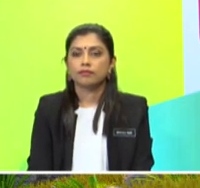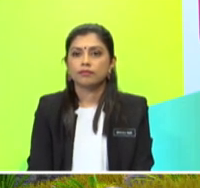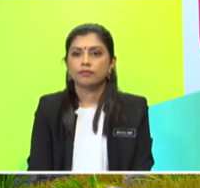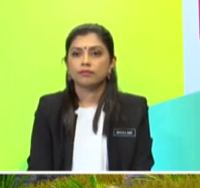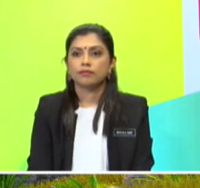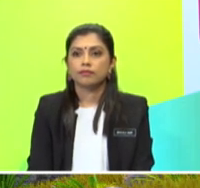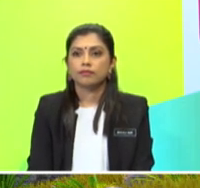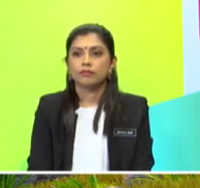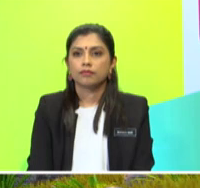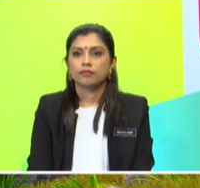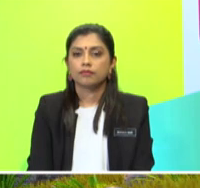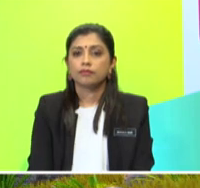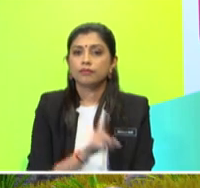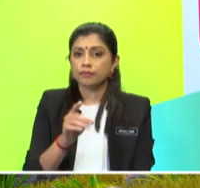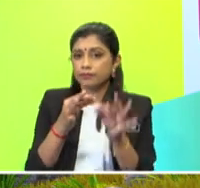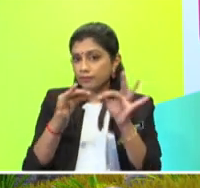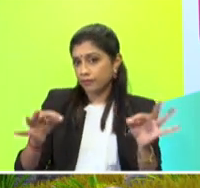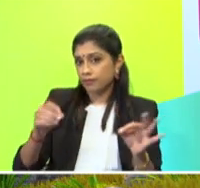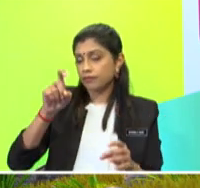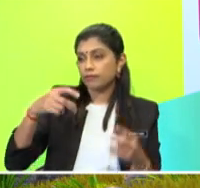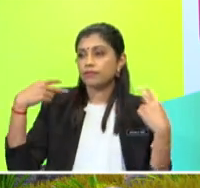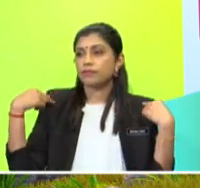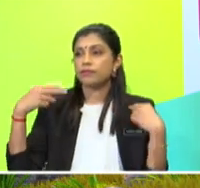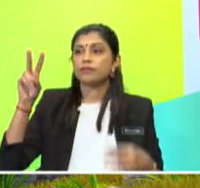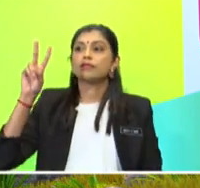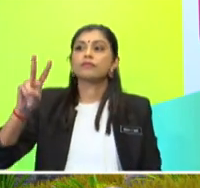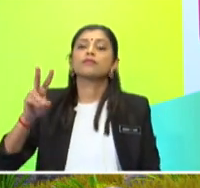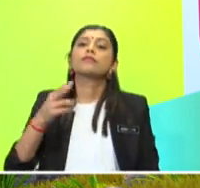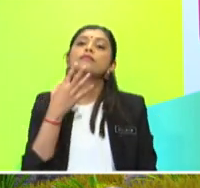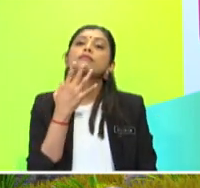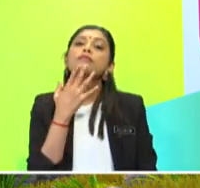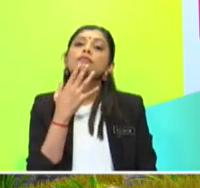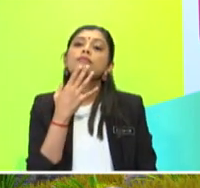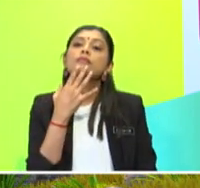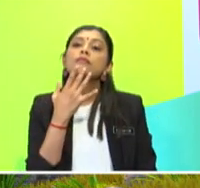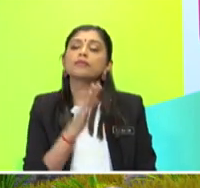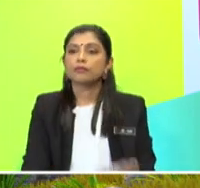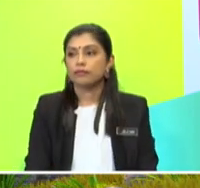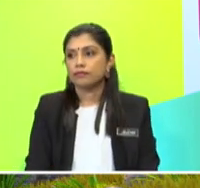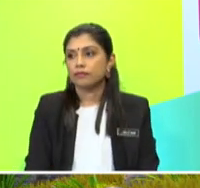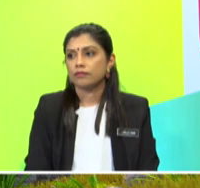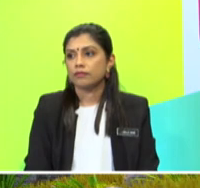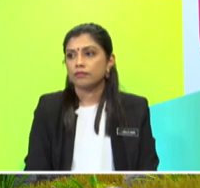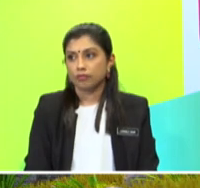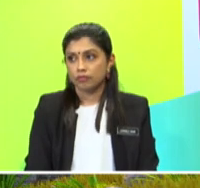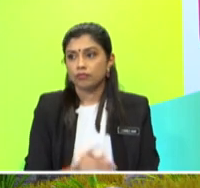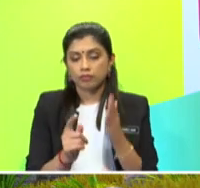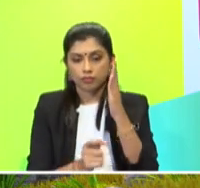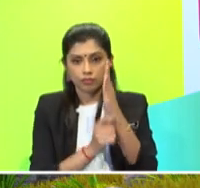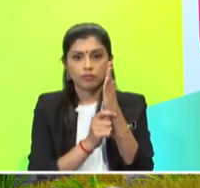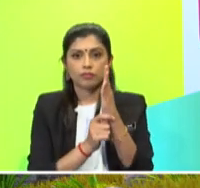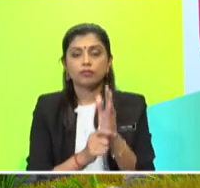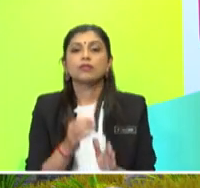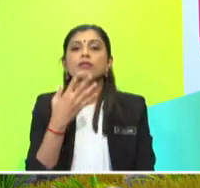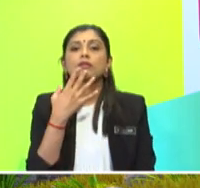consist of two colors. So, one sentence, you have two colors. So, this is color one. So you need to add in spontaneously when you